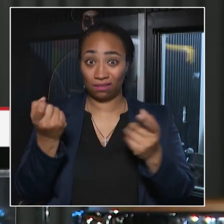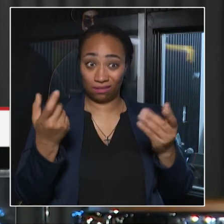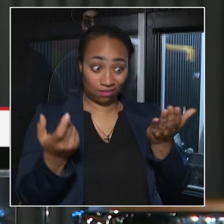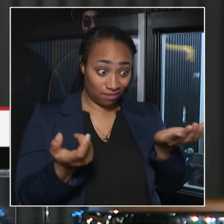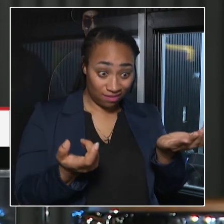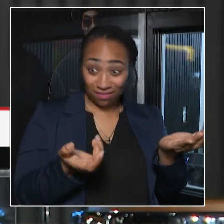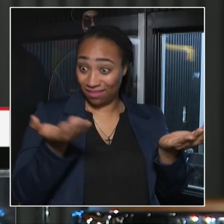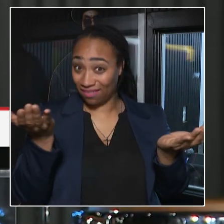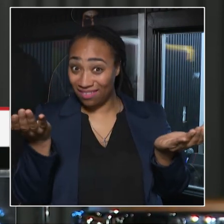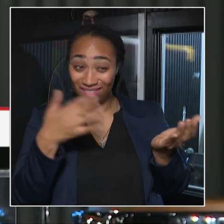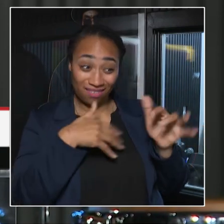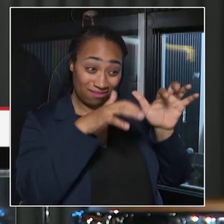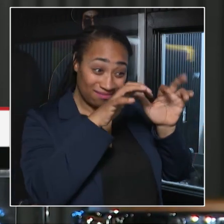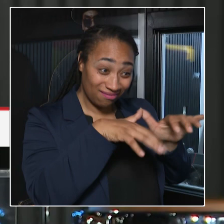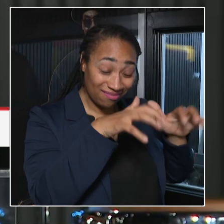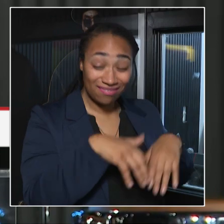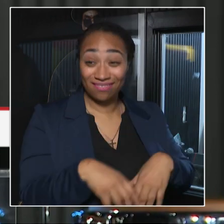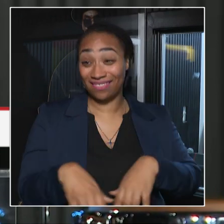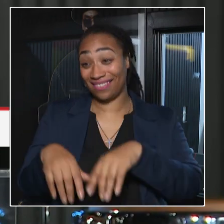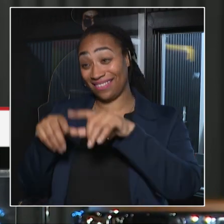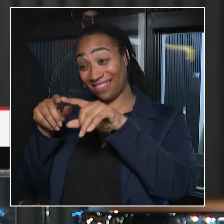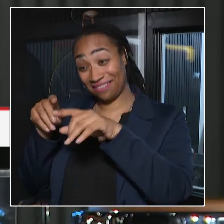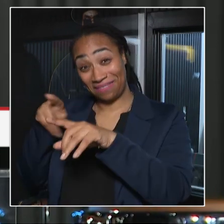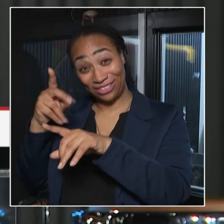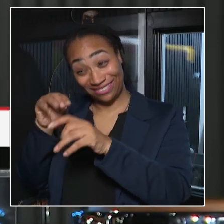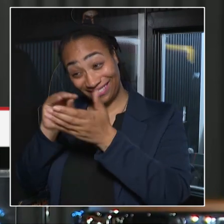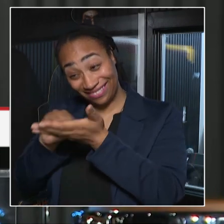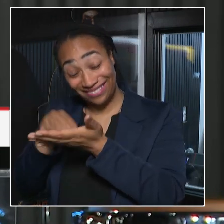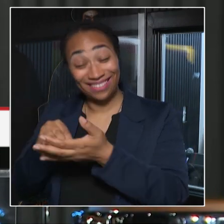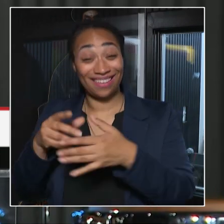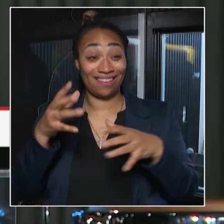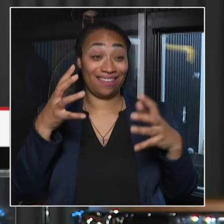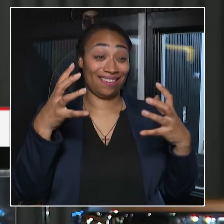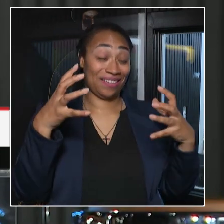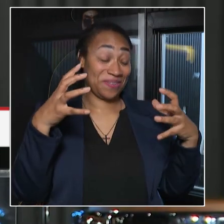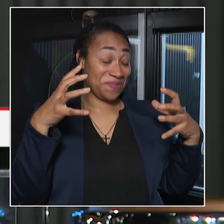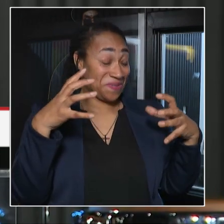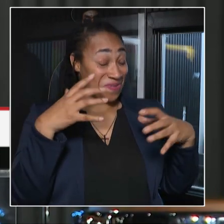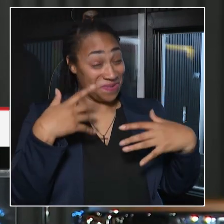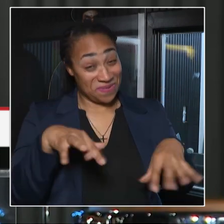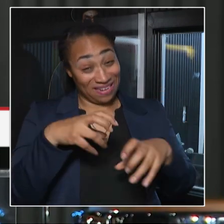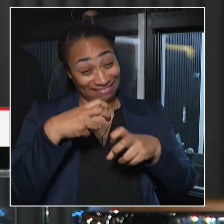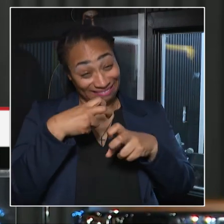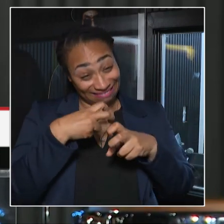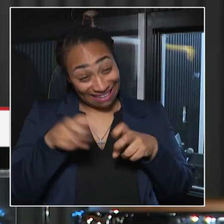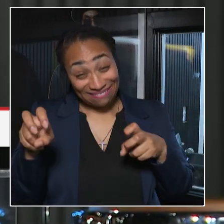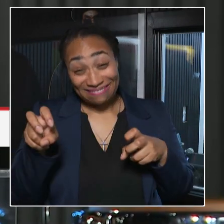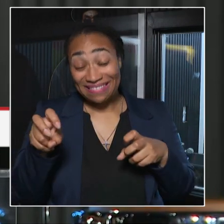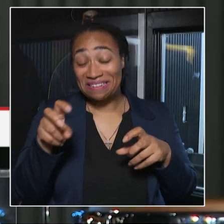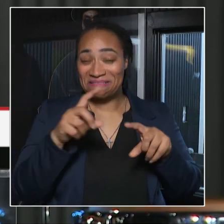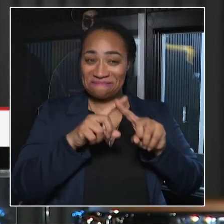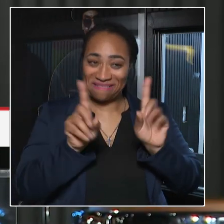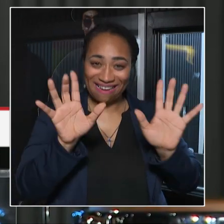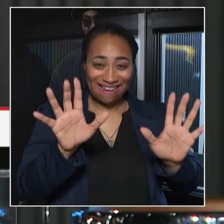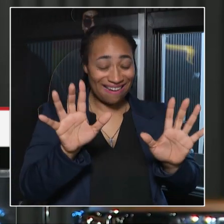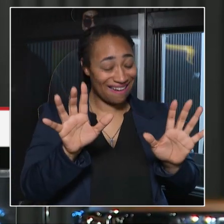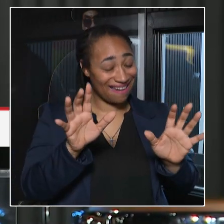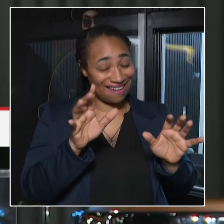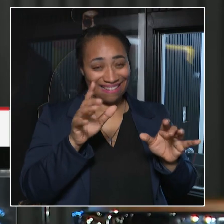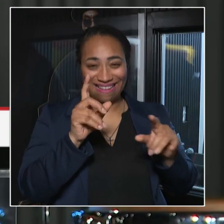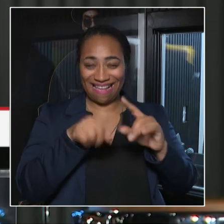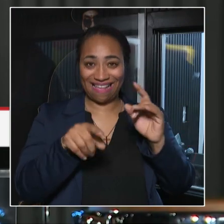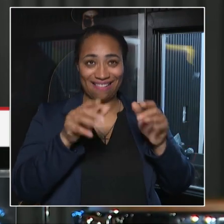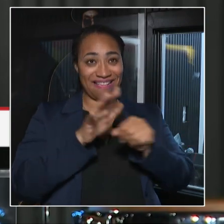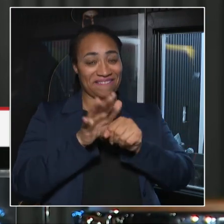really explain what Go-Go is. And the most brilliant thing that Mo did was the conceptual design of this place.